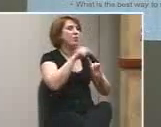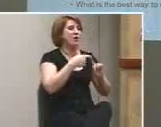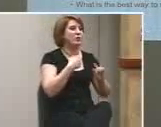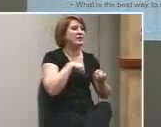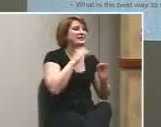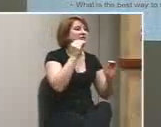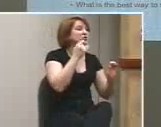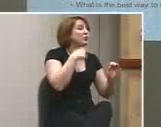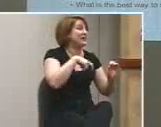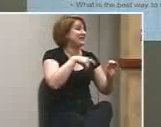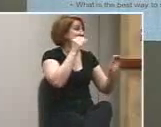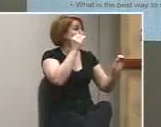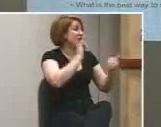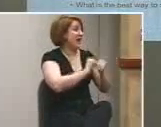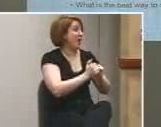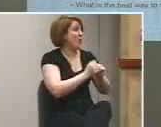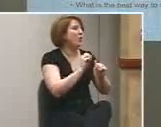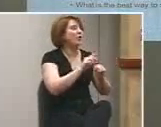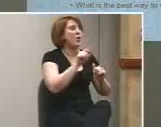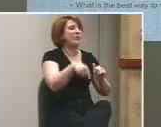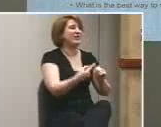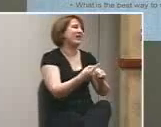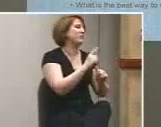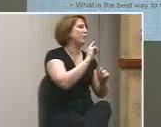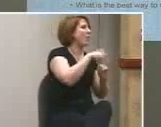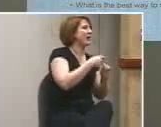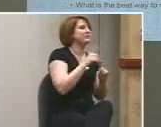to do it, or just when and where?